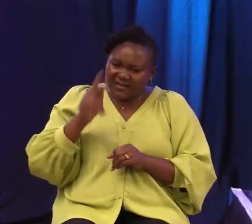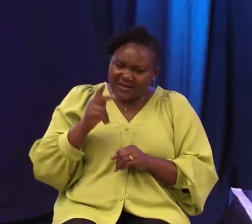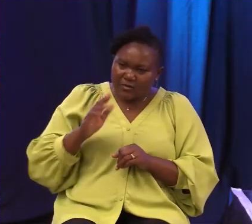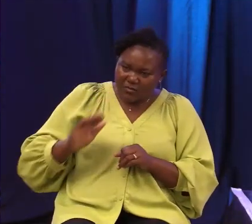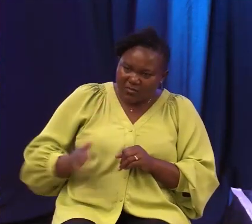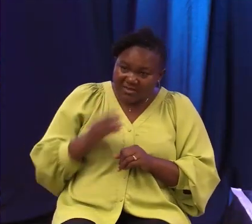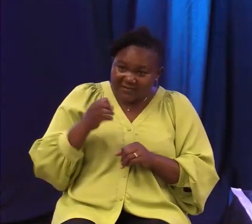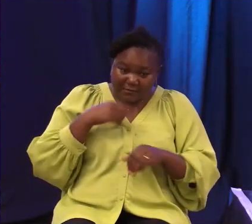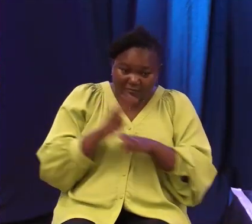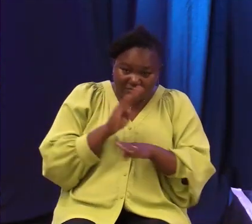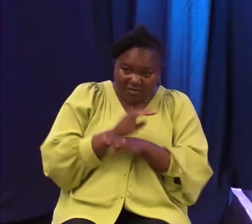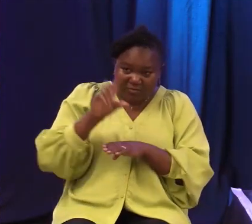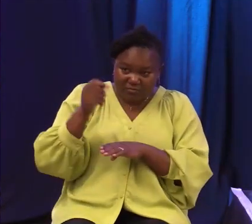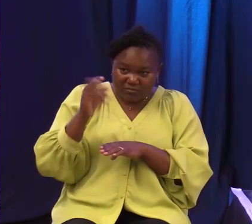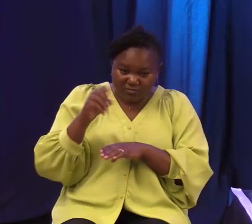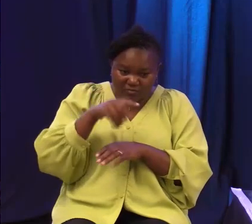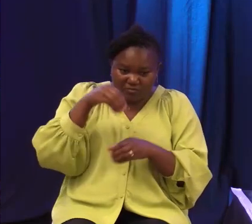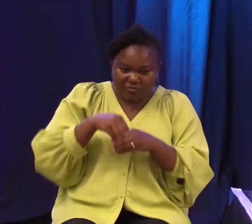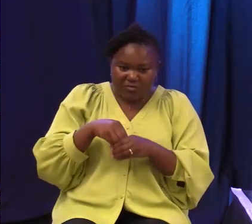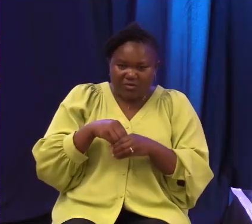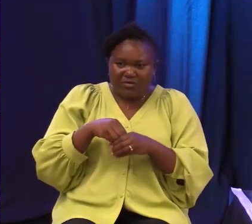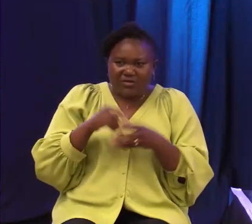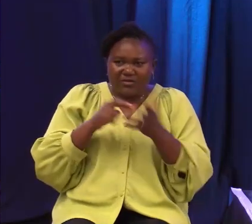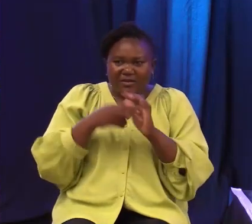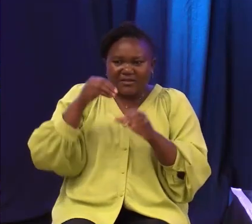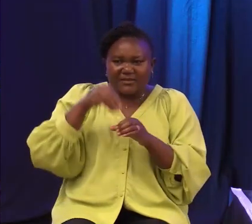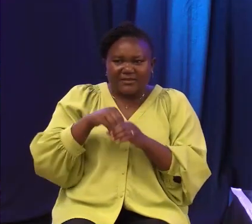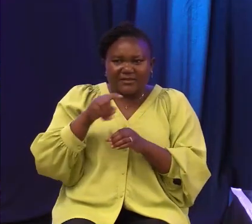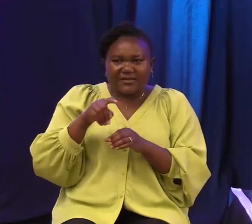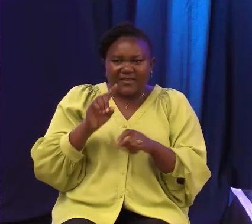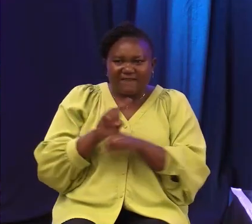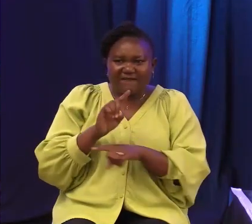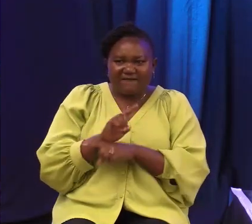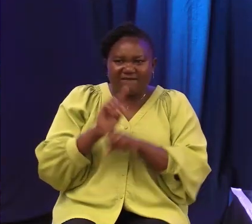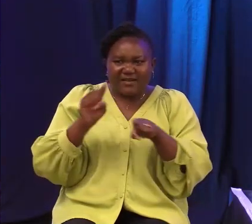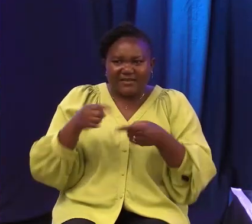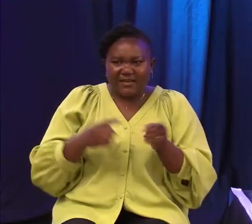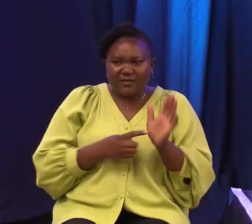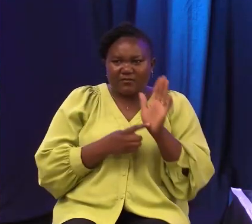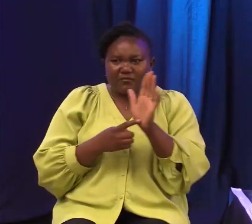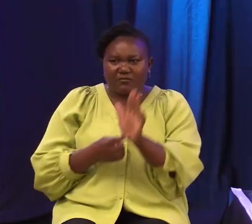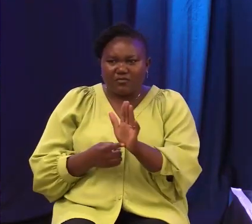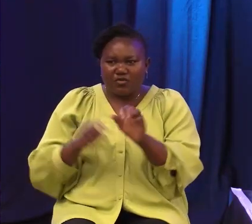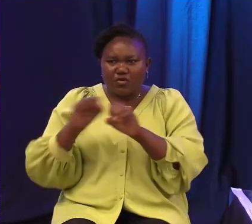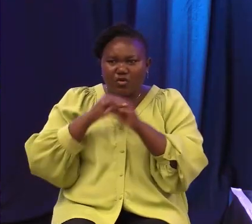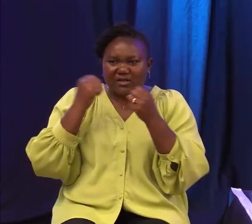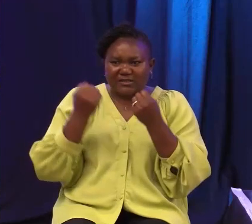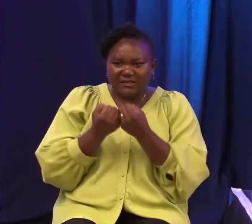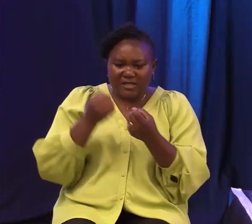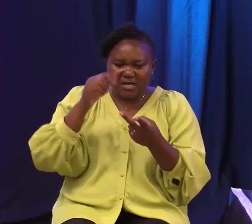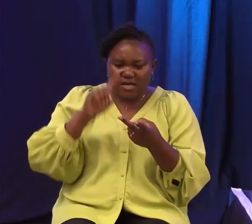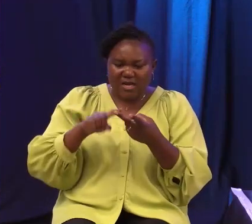when someone gives so much as a glance at this design, the first thing that is apparent was the organization and the